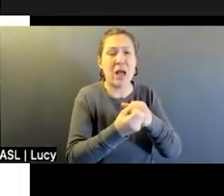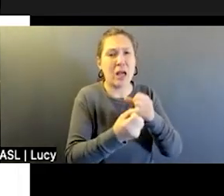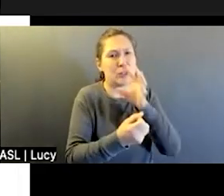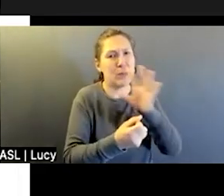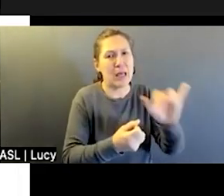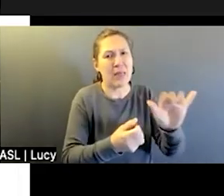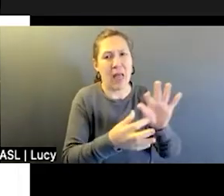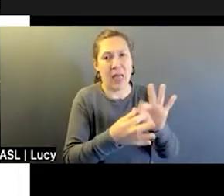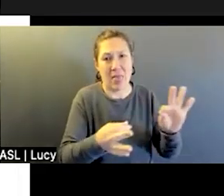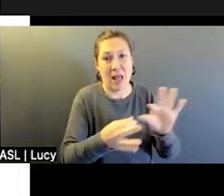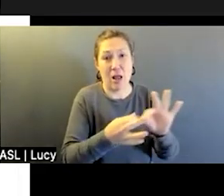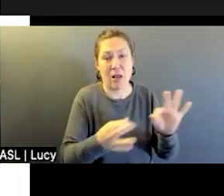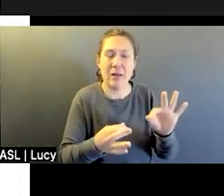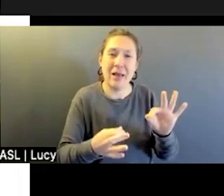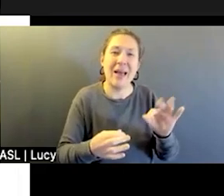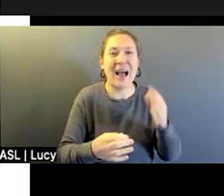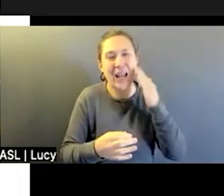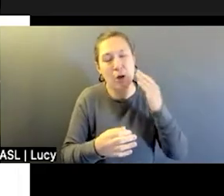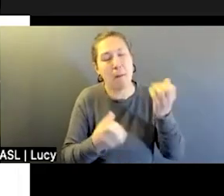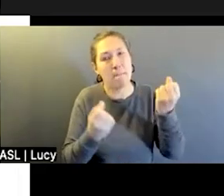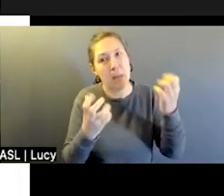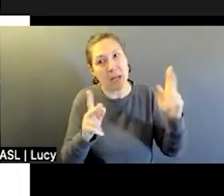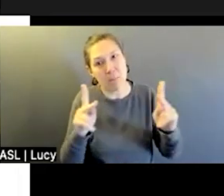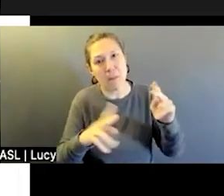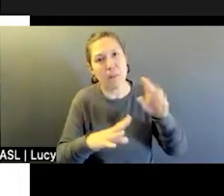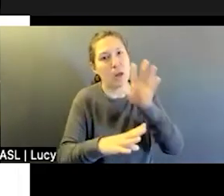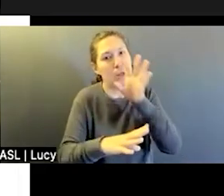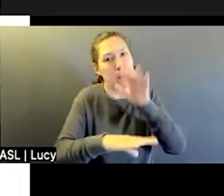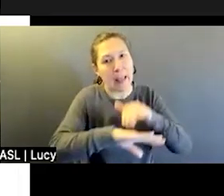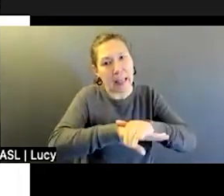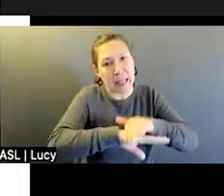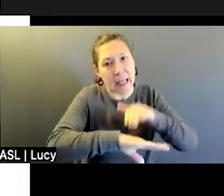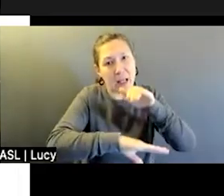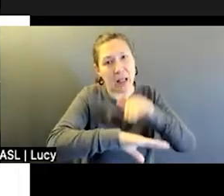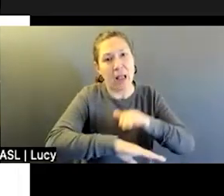many others widely spoken languages that are generally or